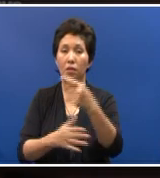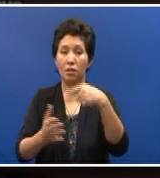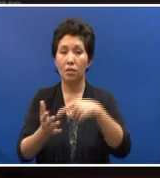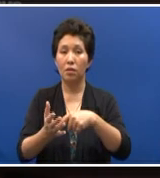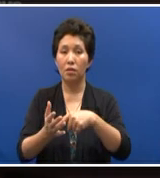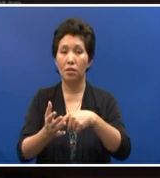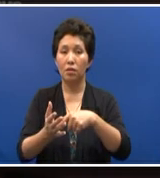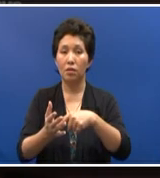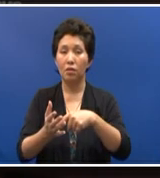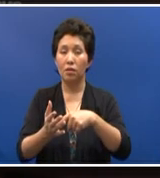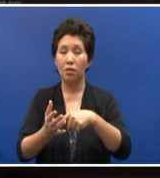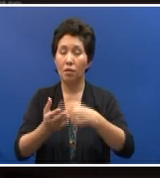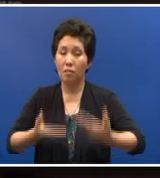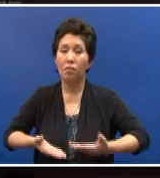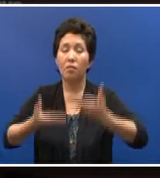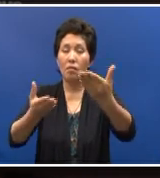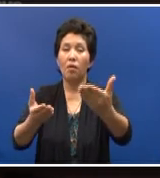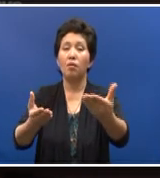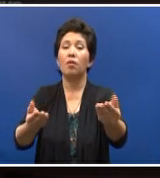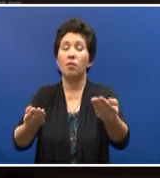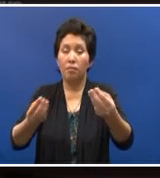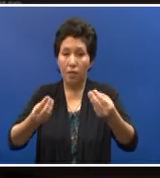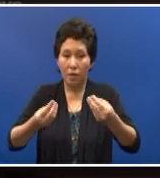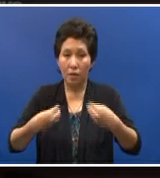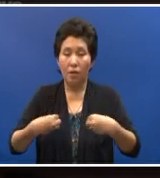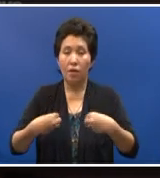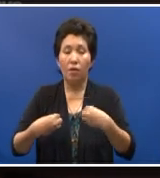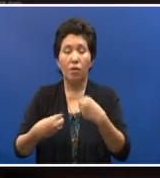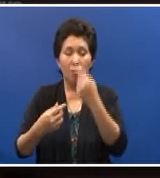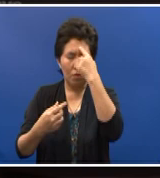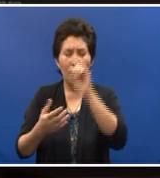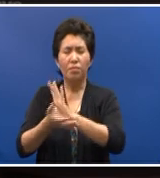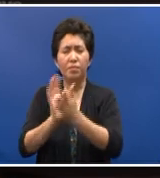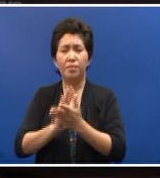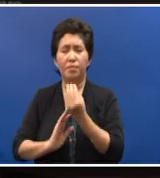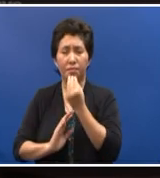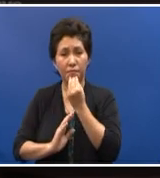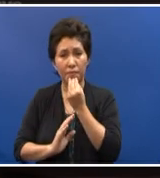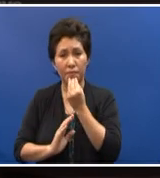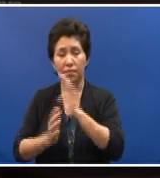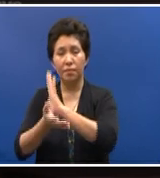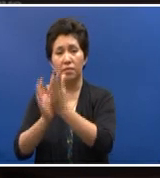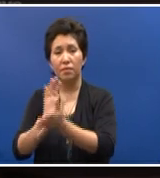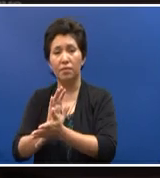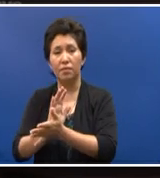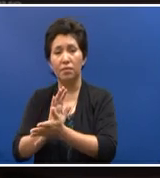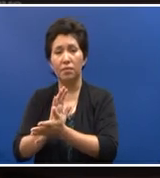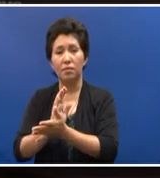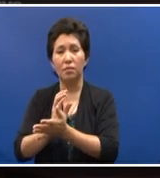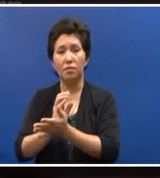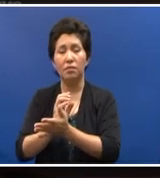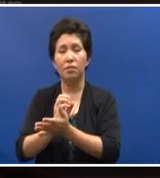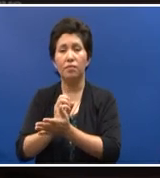were brought back to their caves to be processed into food. Okay, similarly, modern man also